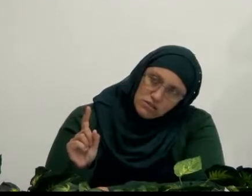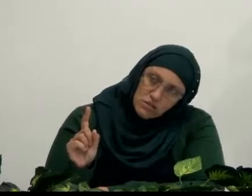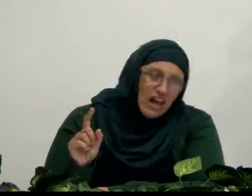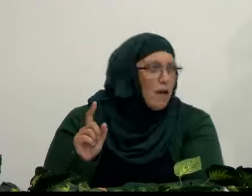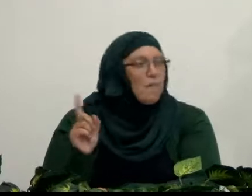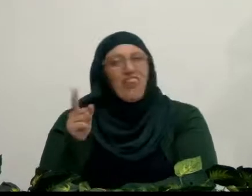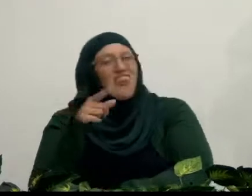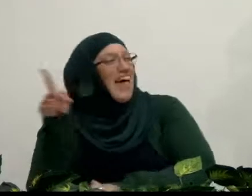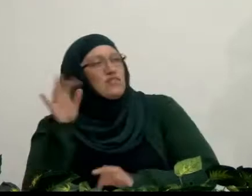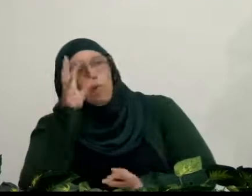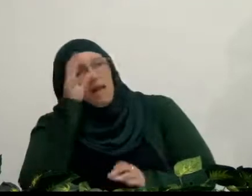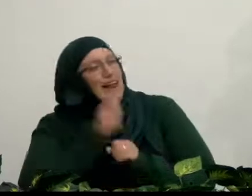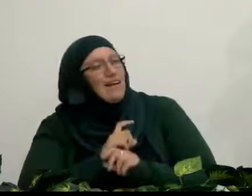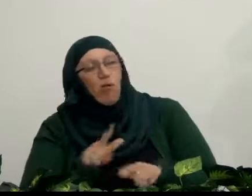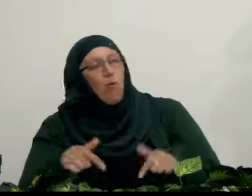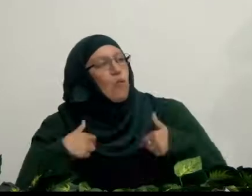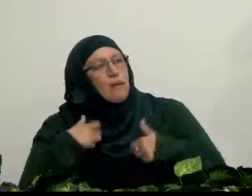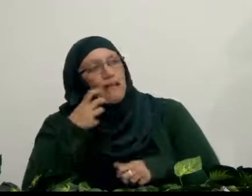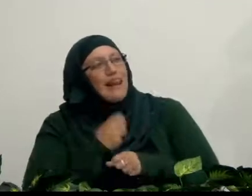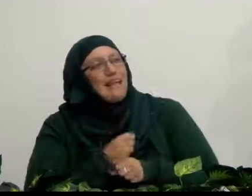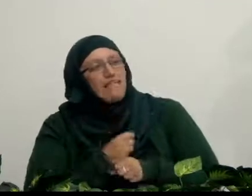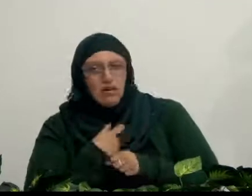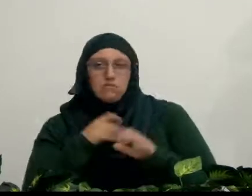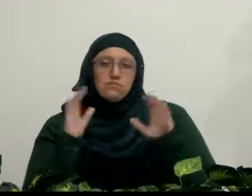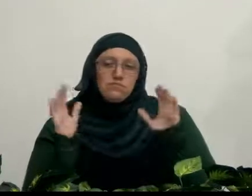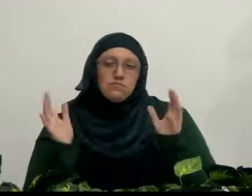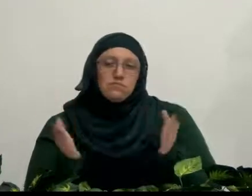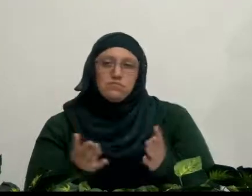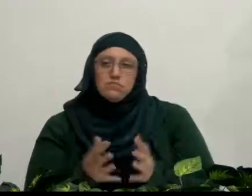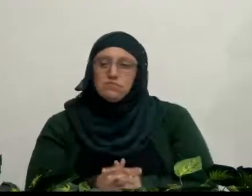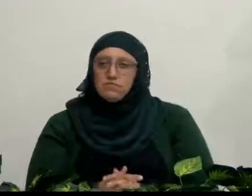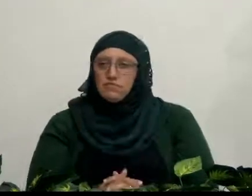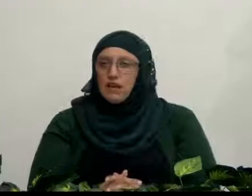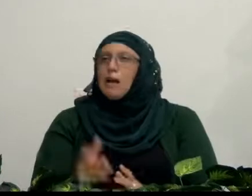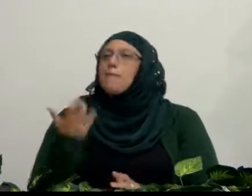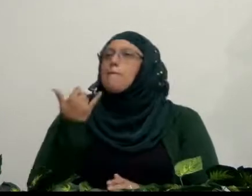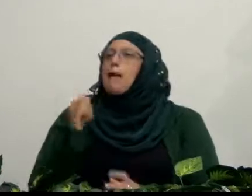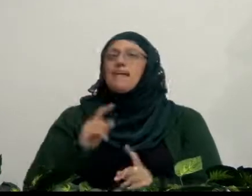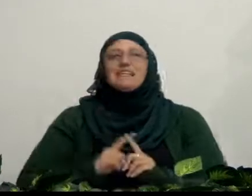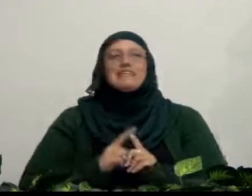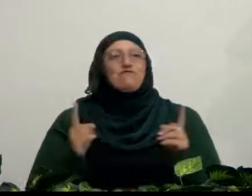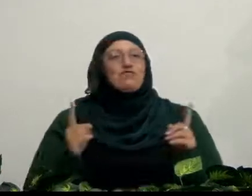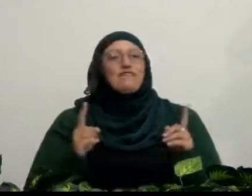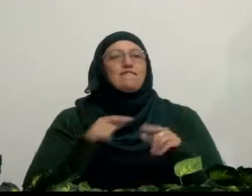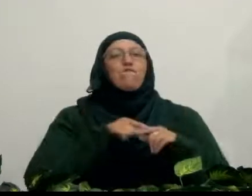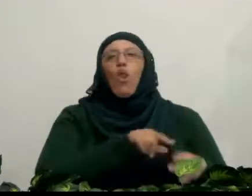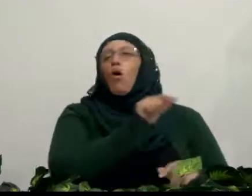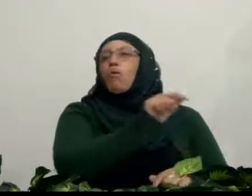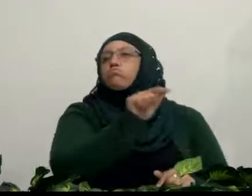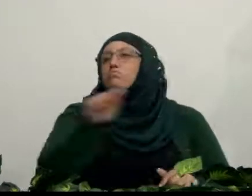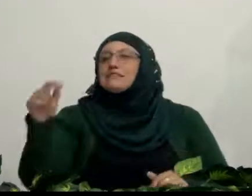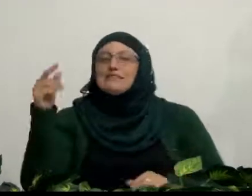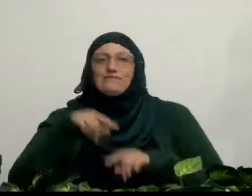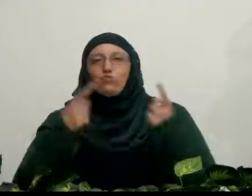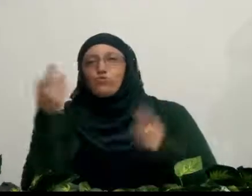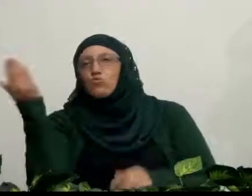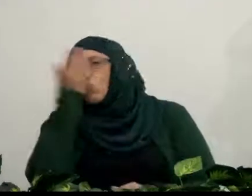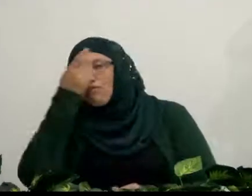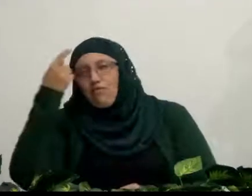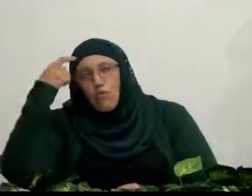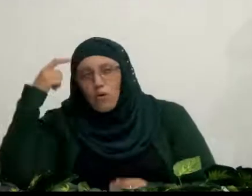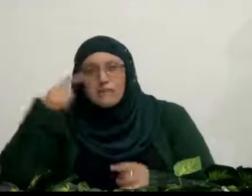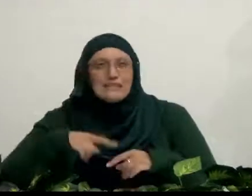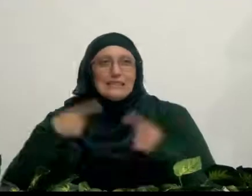we believe. I'm paraphrasing it. Like maybe they follow different marja. Maybe their political views are different